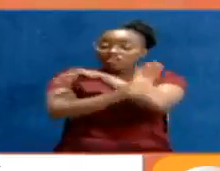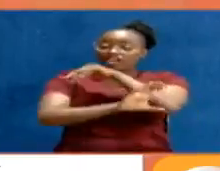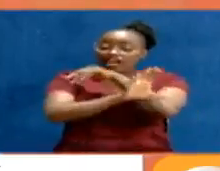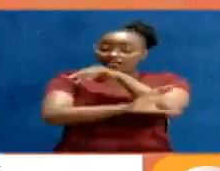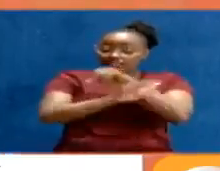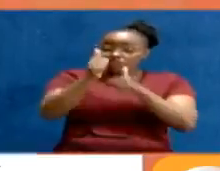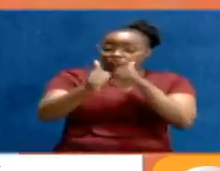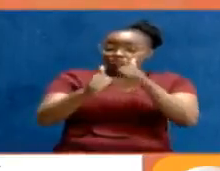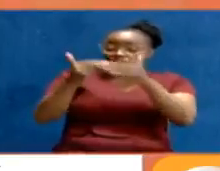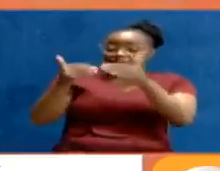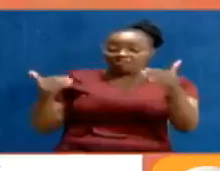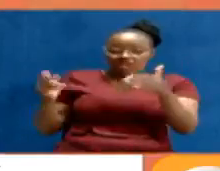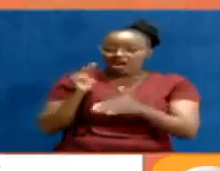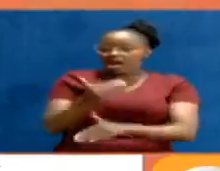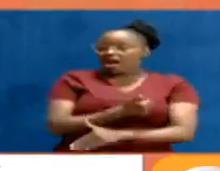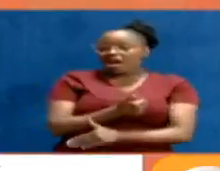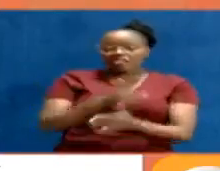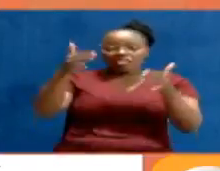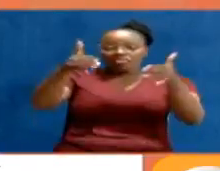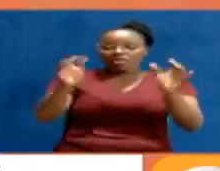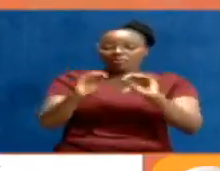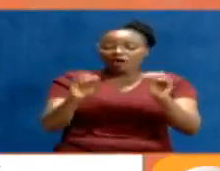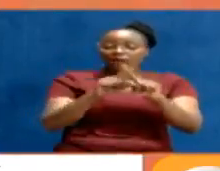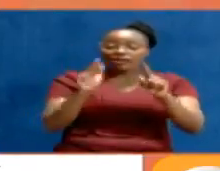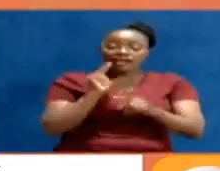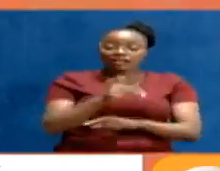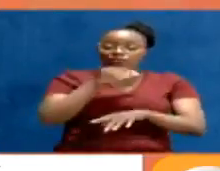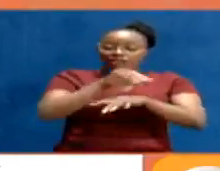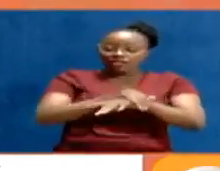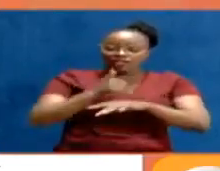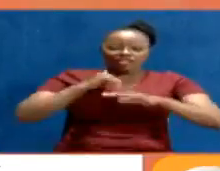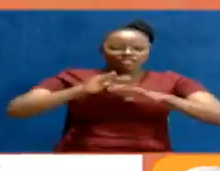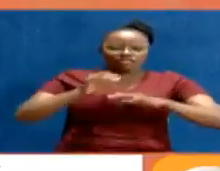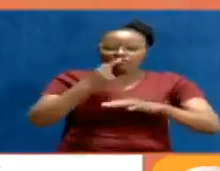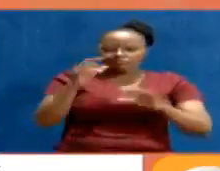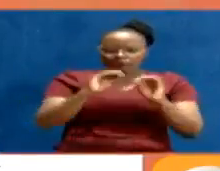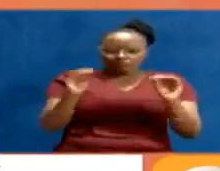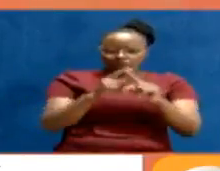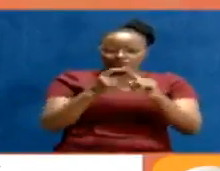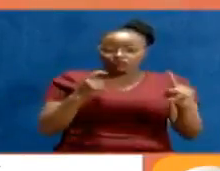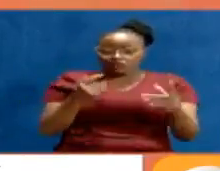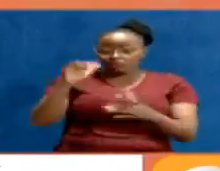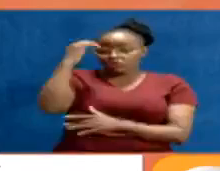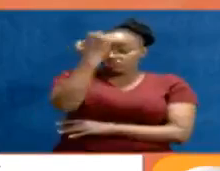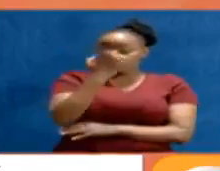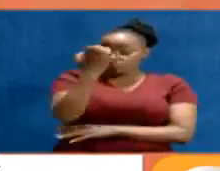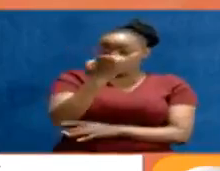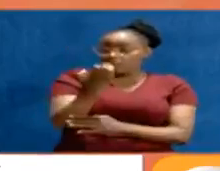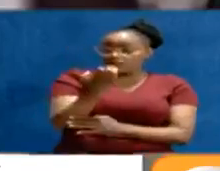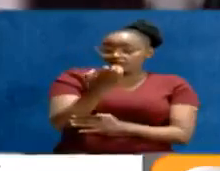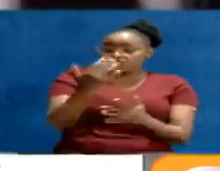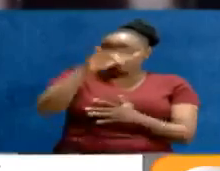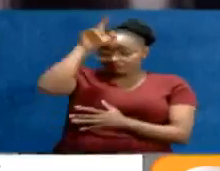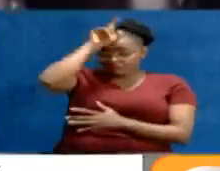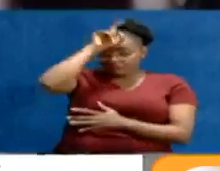countries, which before we were not trading it. Now we are getting a lot of products from Europe,